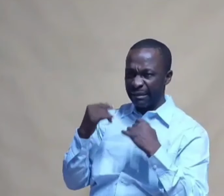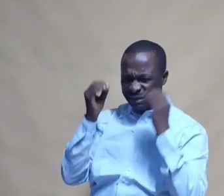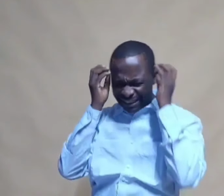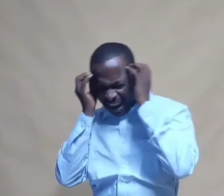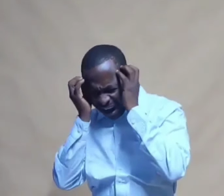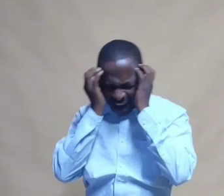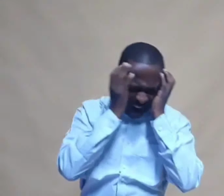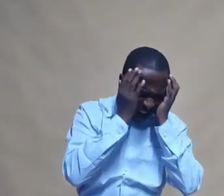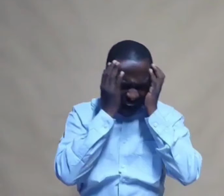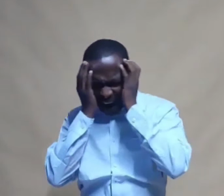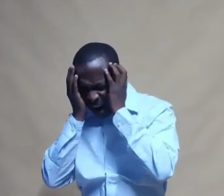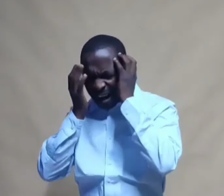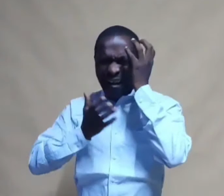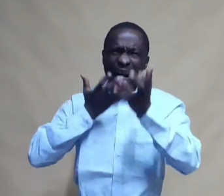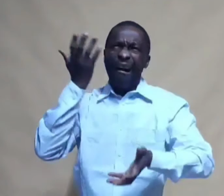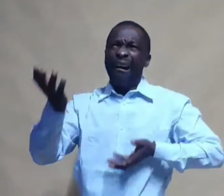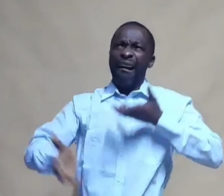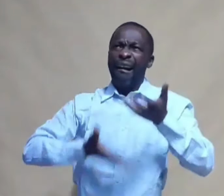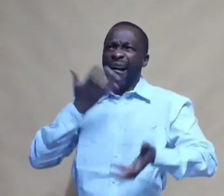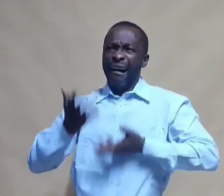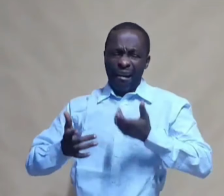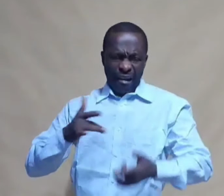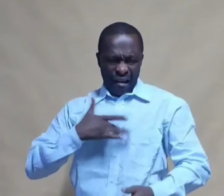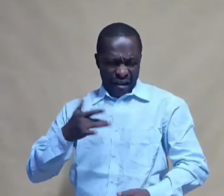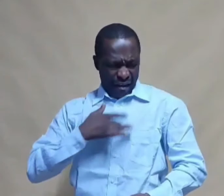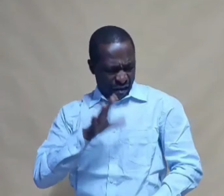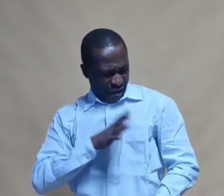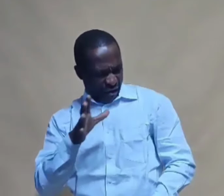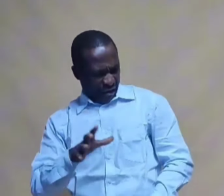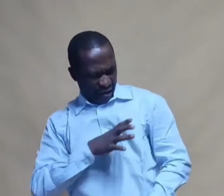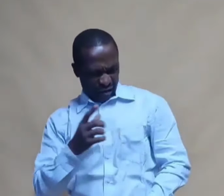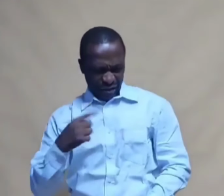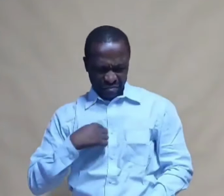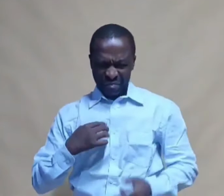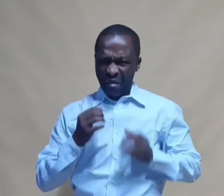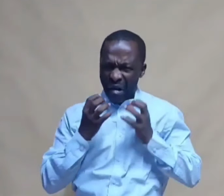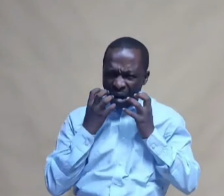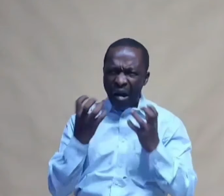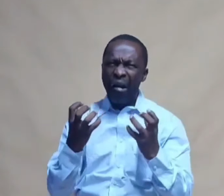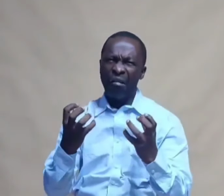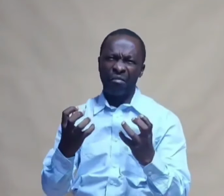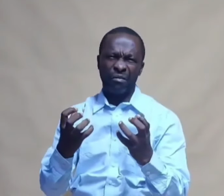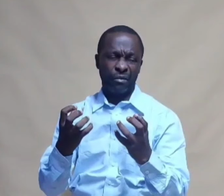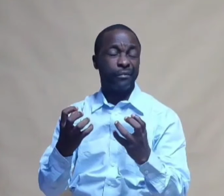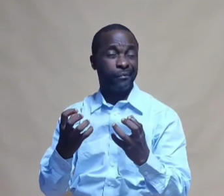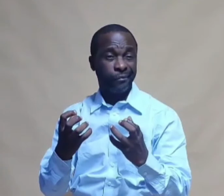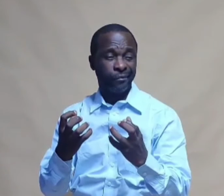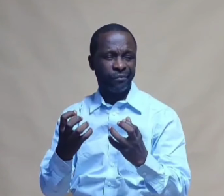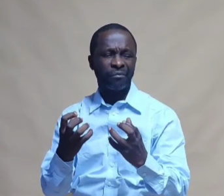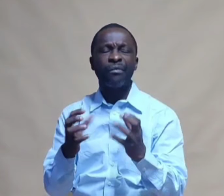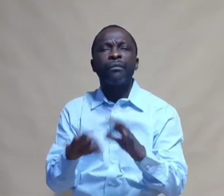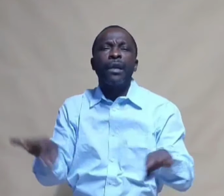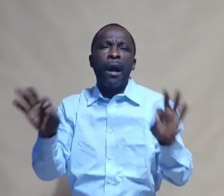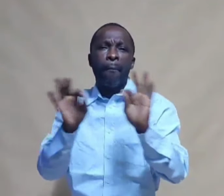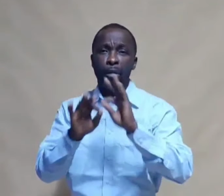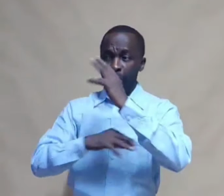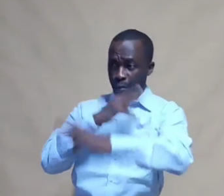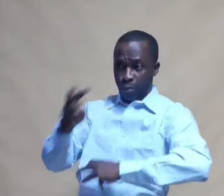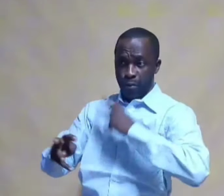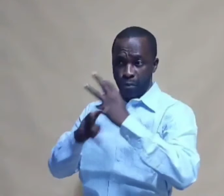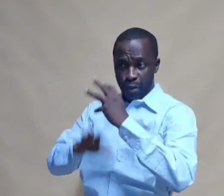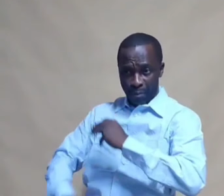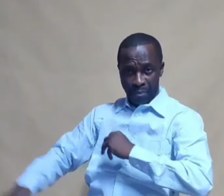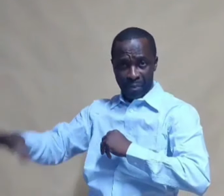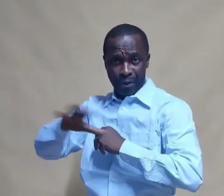to emphasize that the impact of racism is not only individual but also collective. Systematic discrimination can